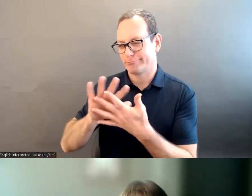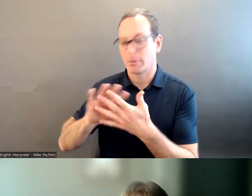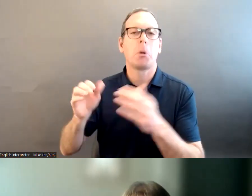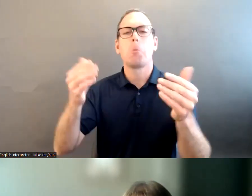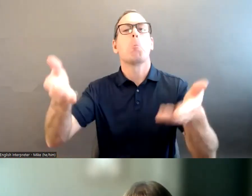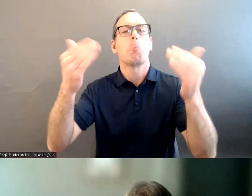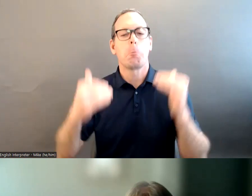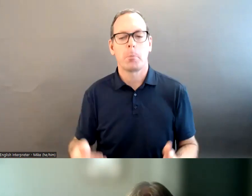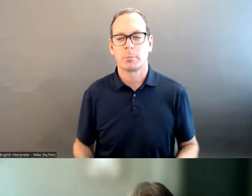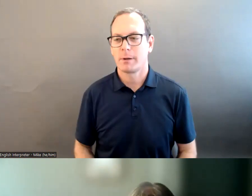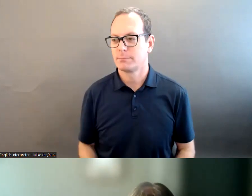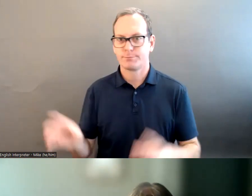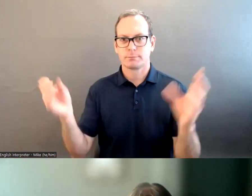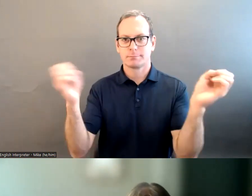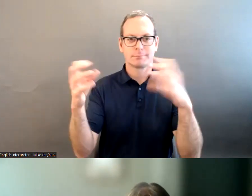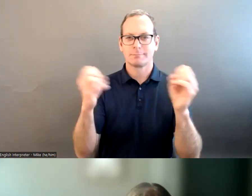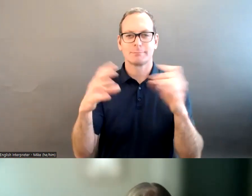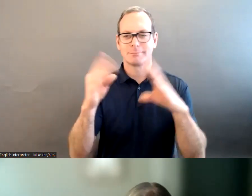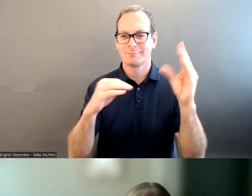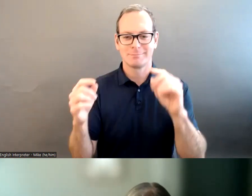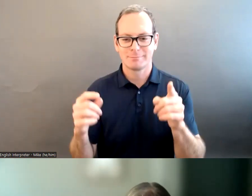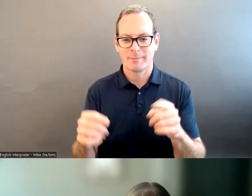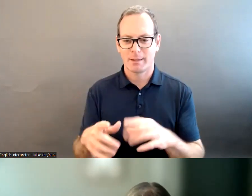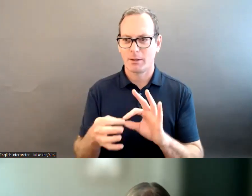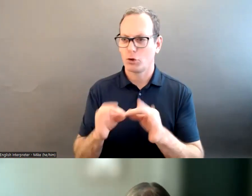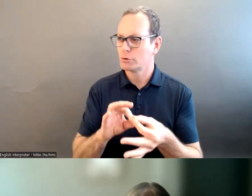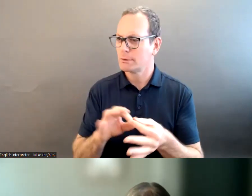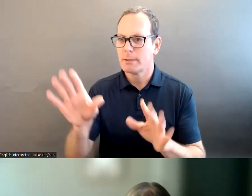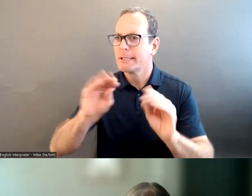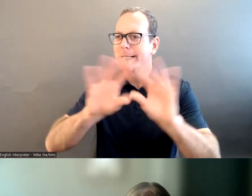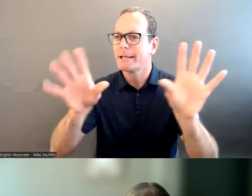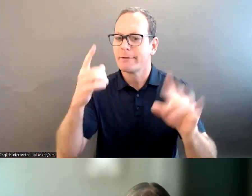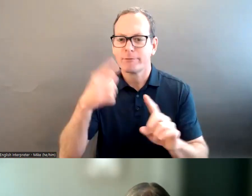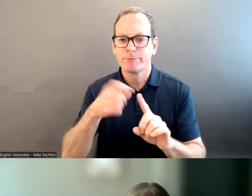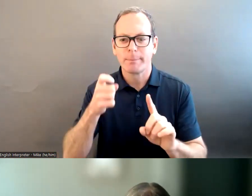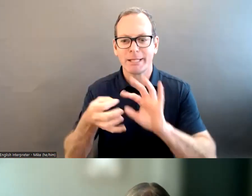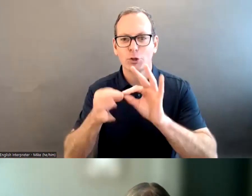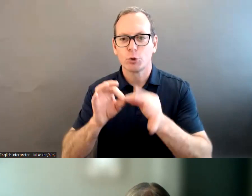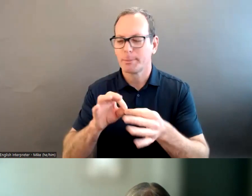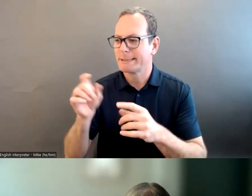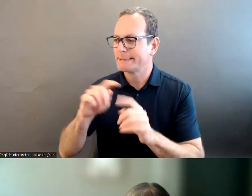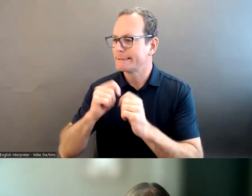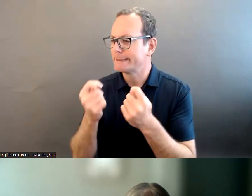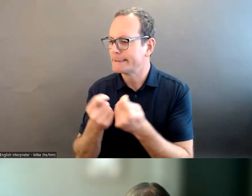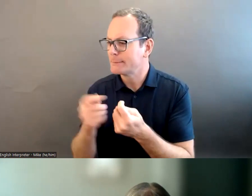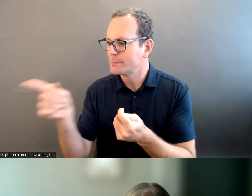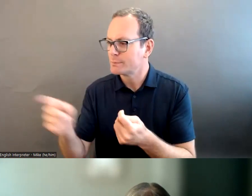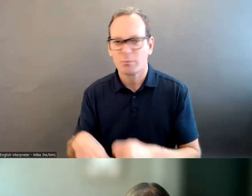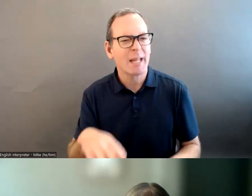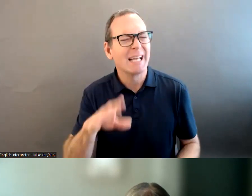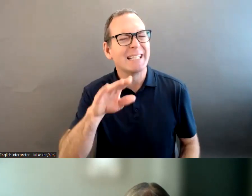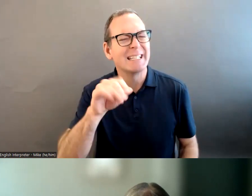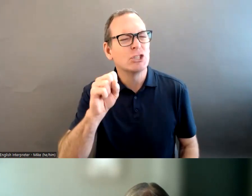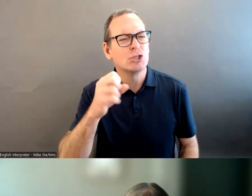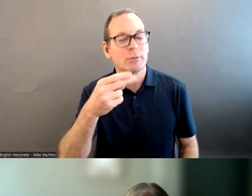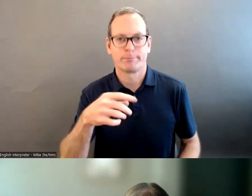If it's not clear, maybe the person who asked can excuse me, just a note from the interpreting team. Sheila, your sound isn't very